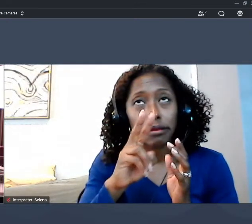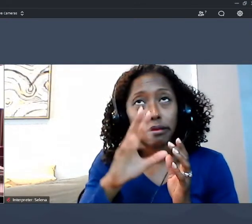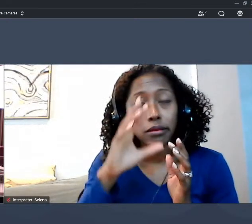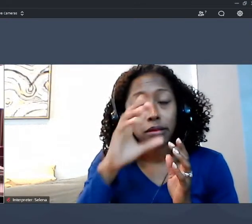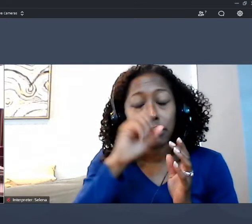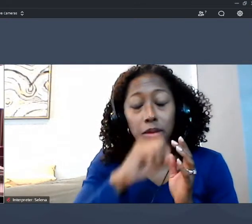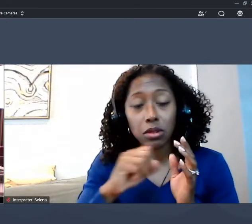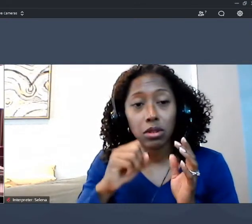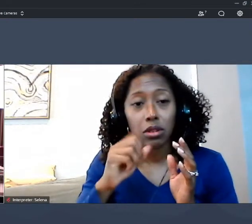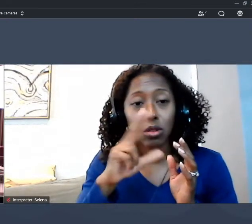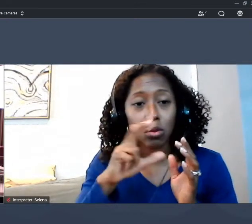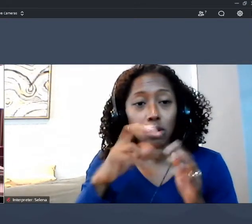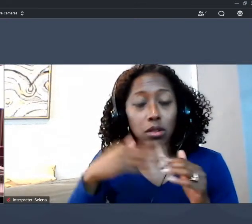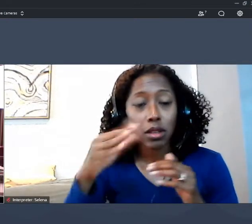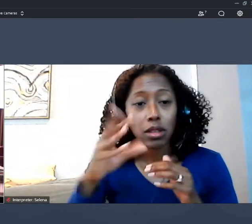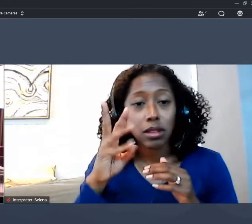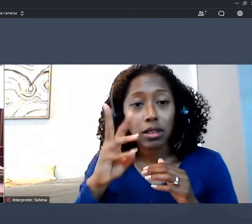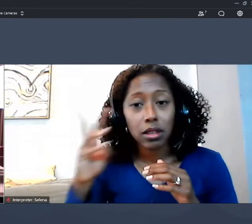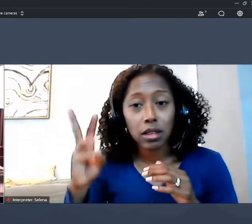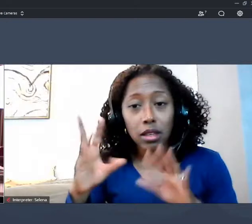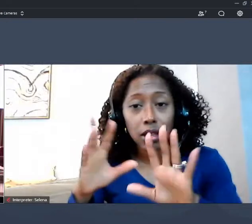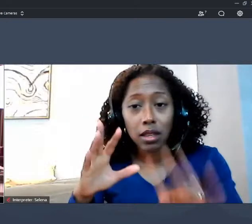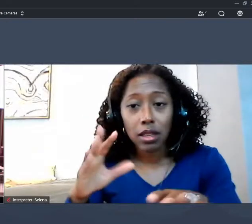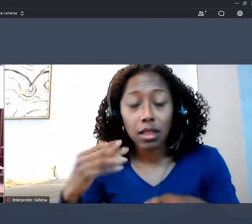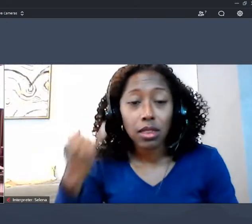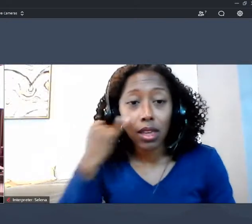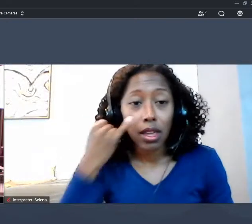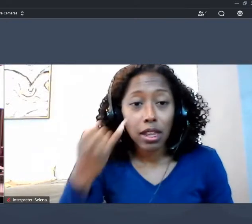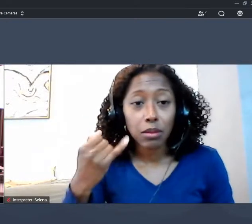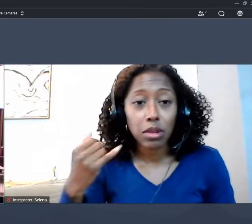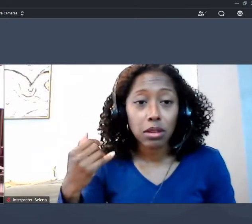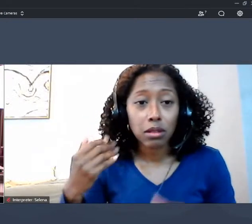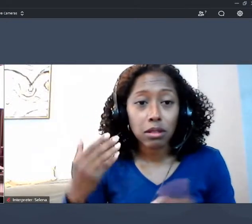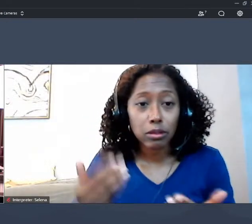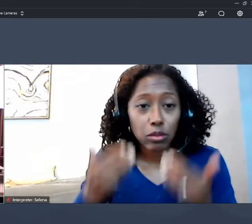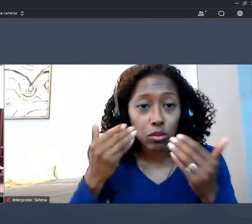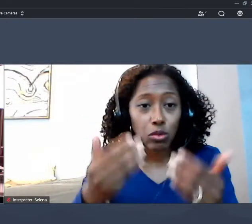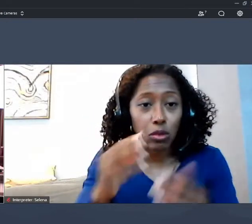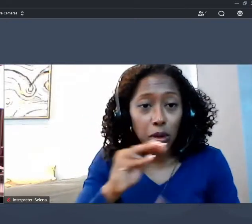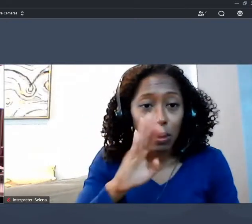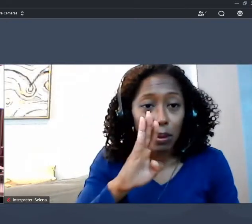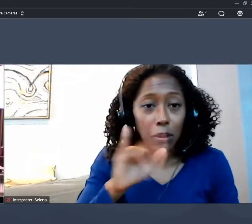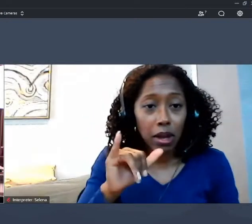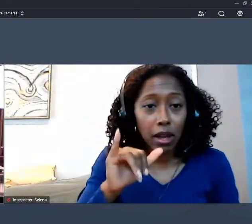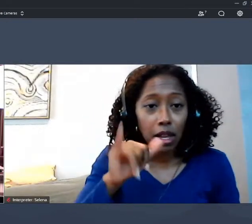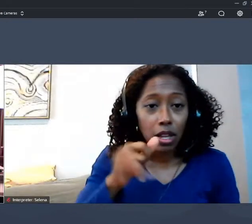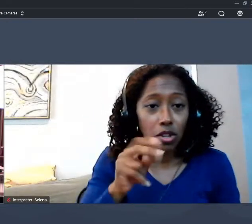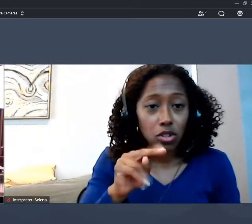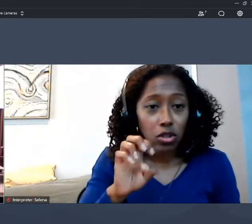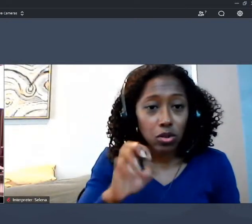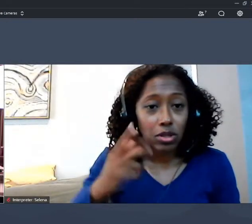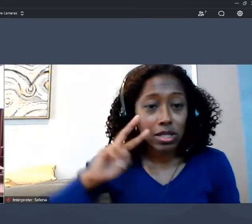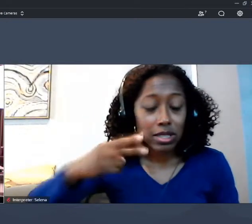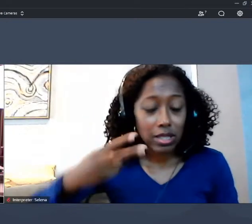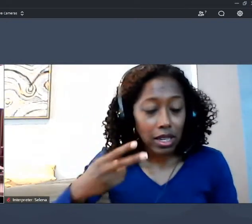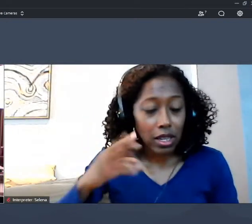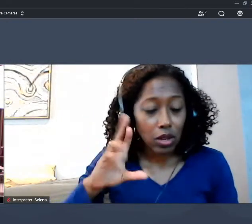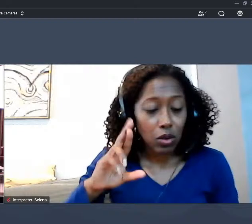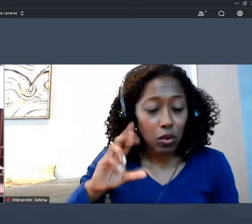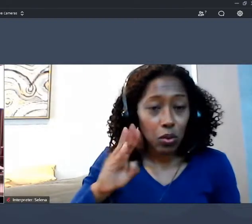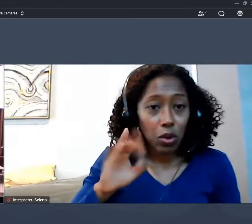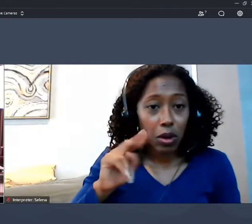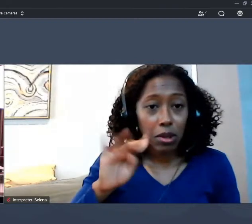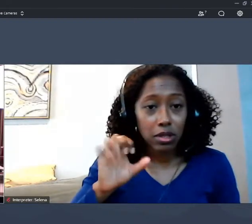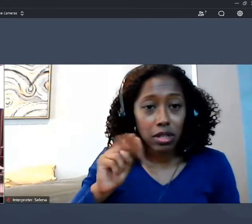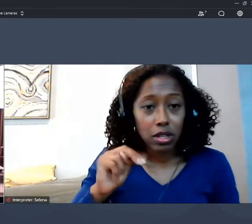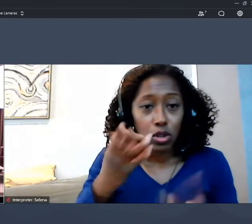$1,133,406.46. This item has been moved by Councilman Jones. It's been seconded by Councilwoman Robinson. There's no one in the